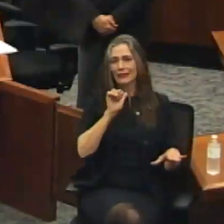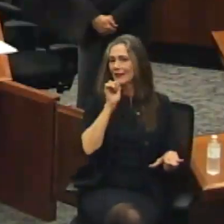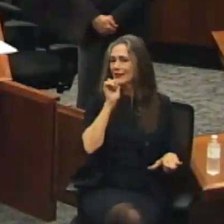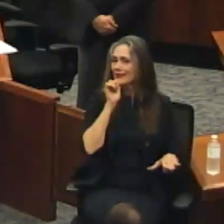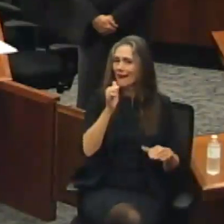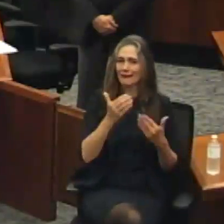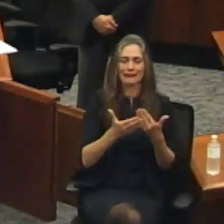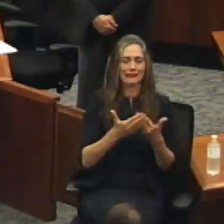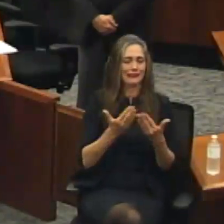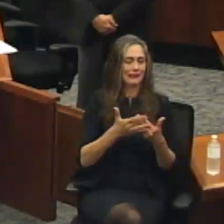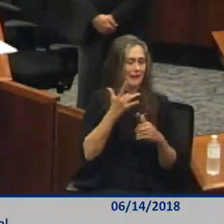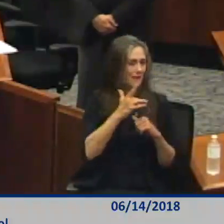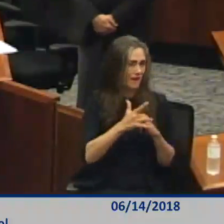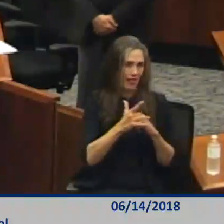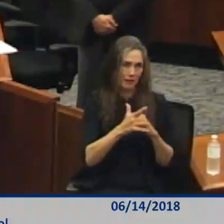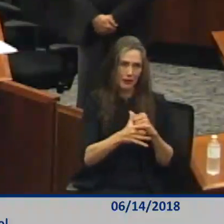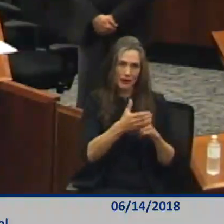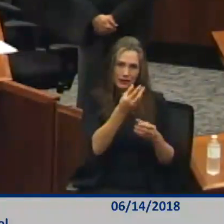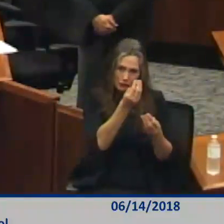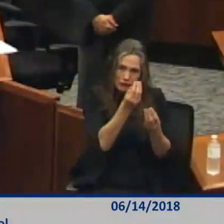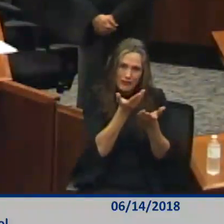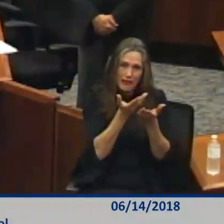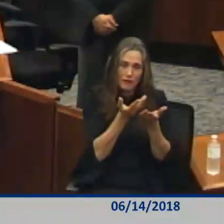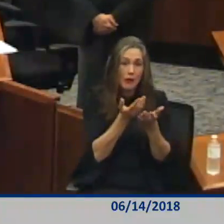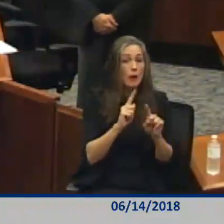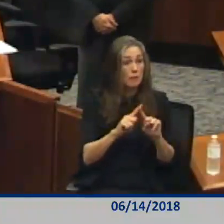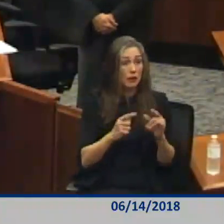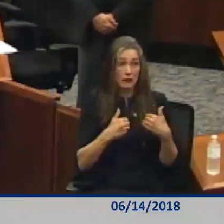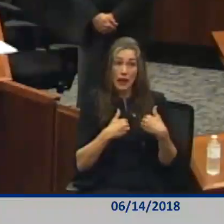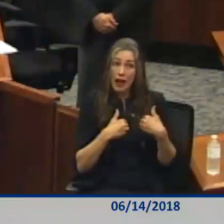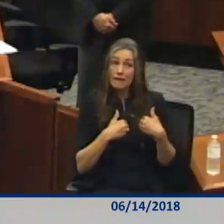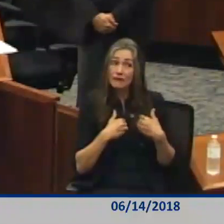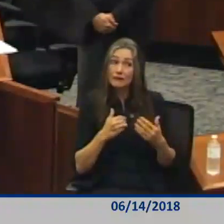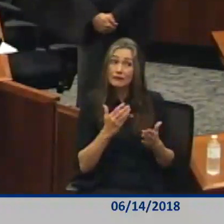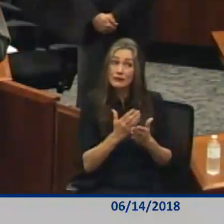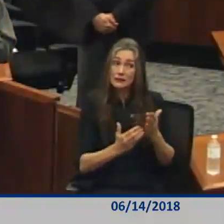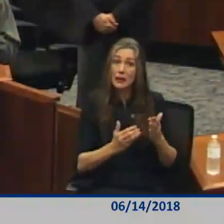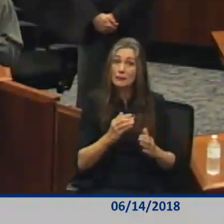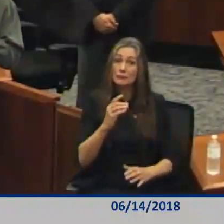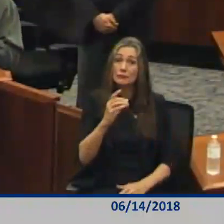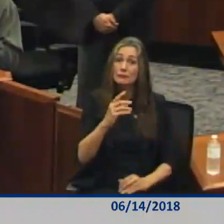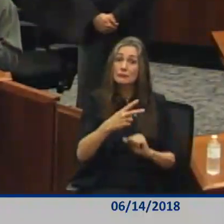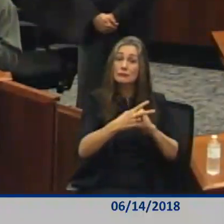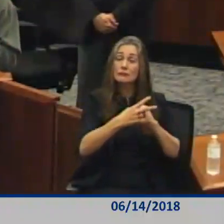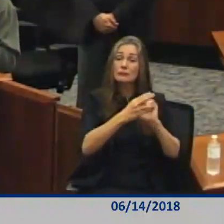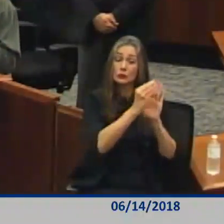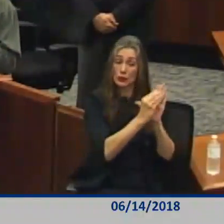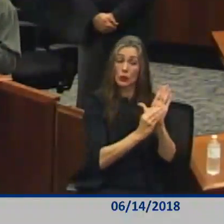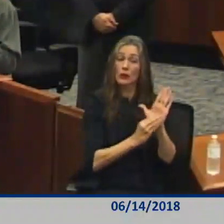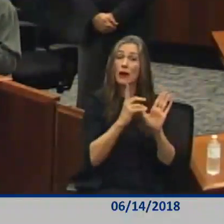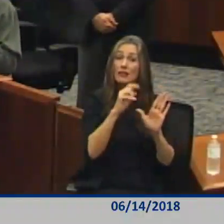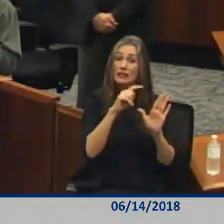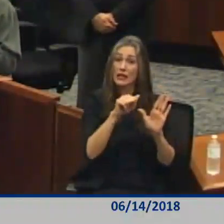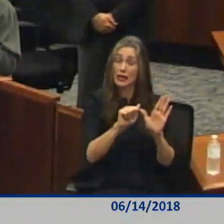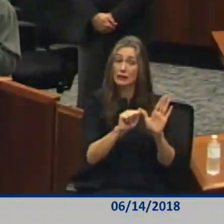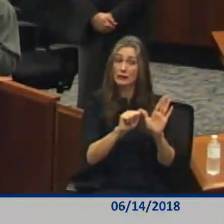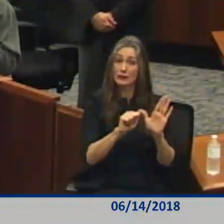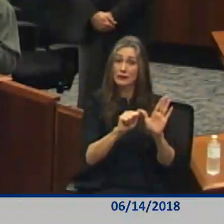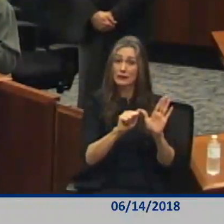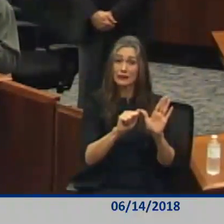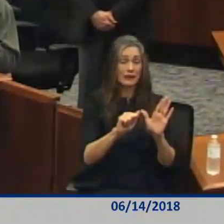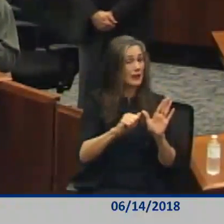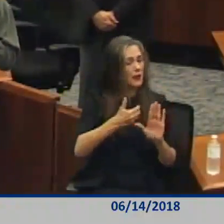to drill down and give you all of that data, okay? I find it useful when I look at it, and I think